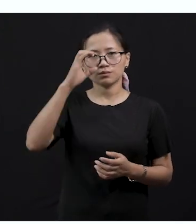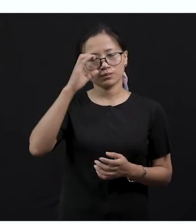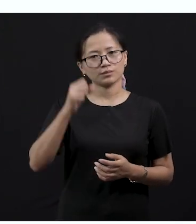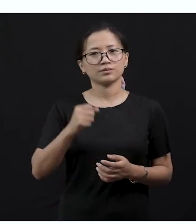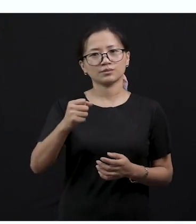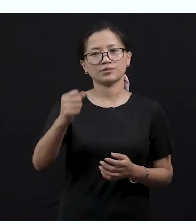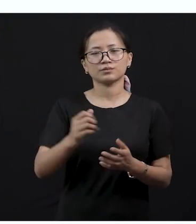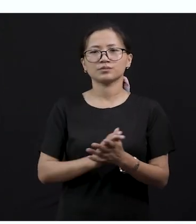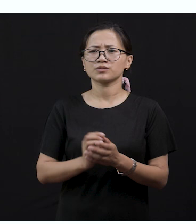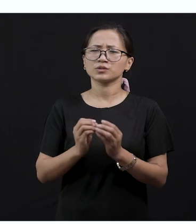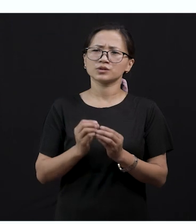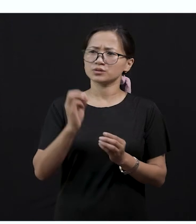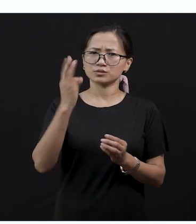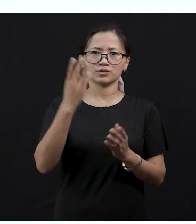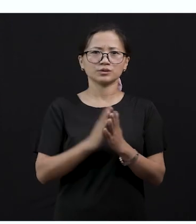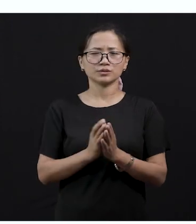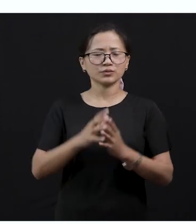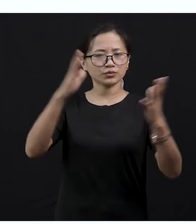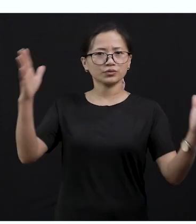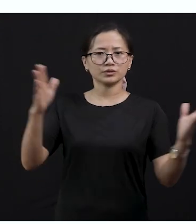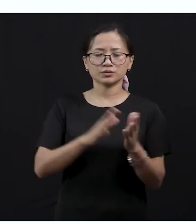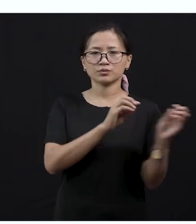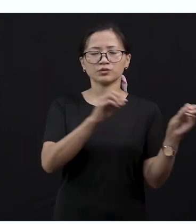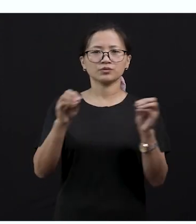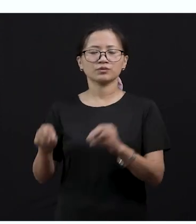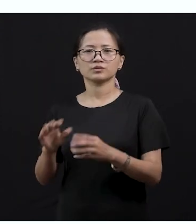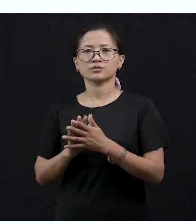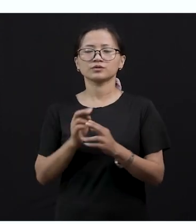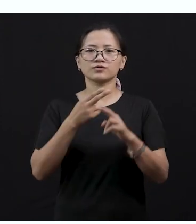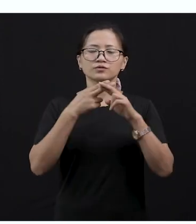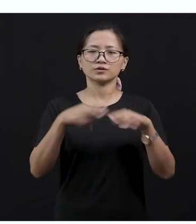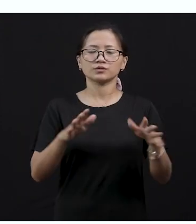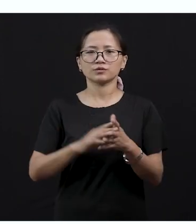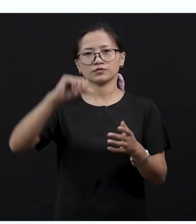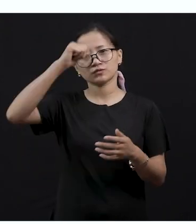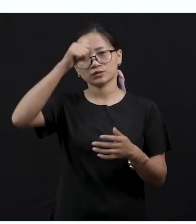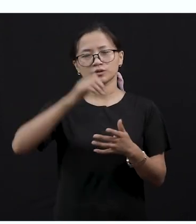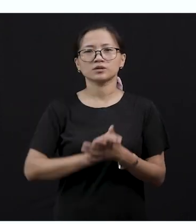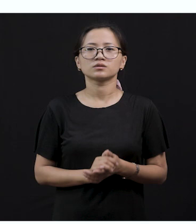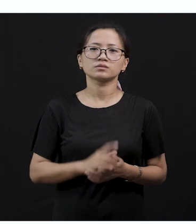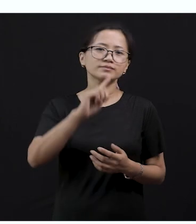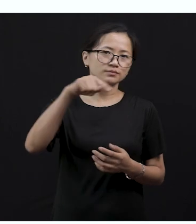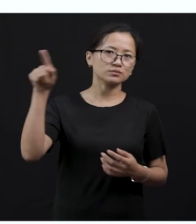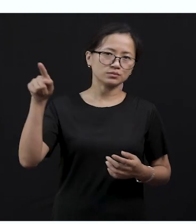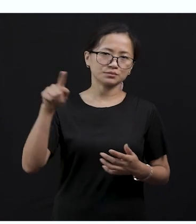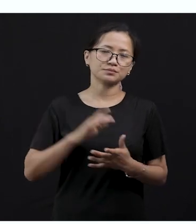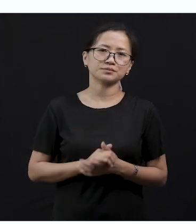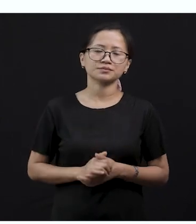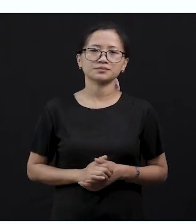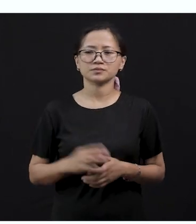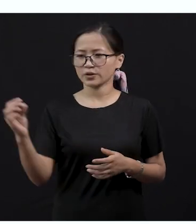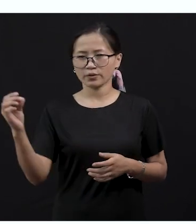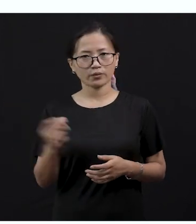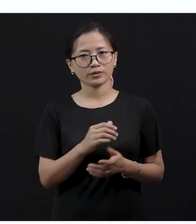Gandhi's three great movements resulted in the freedom of India. Correct, okay? His movements like